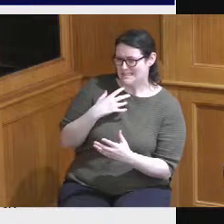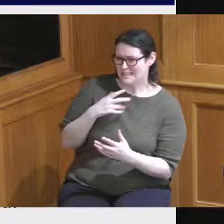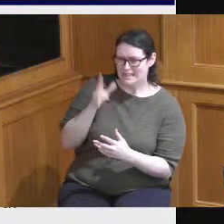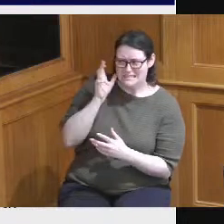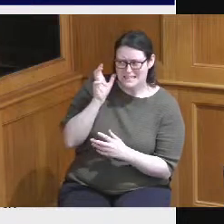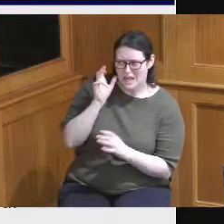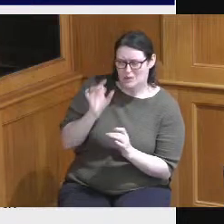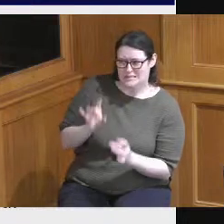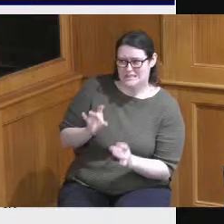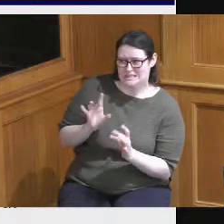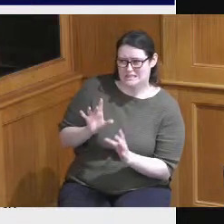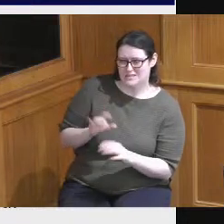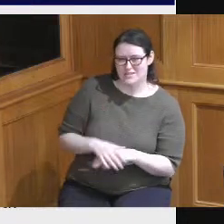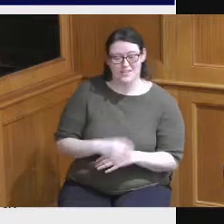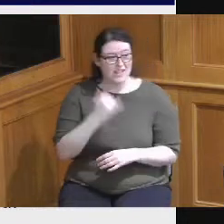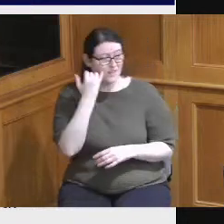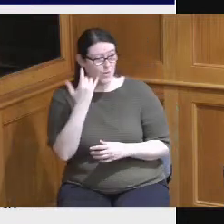We're